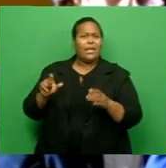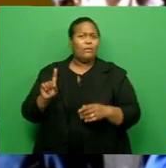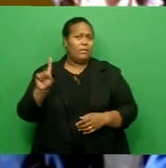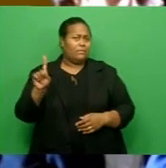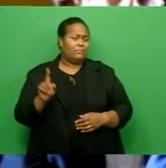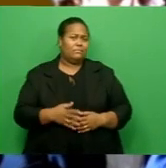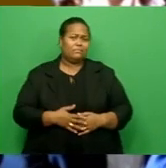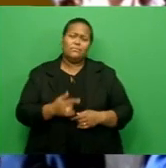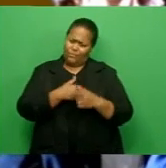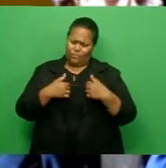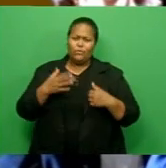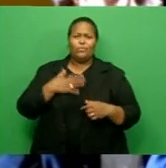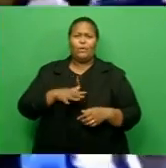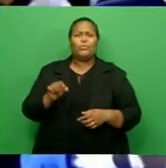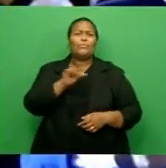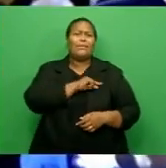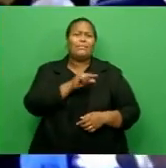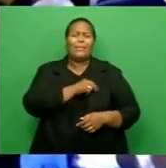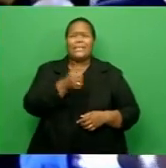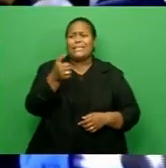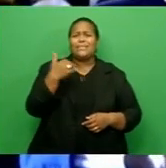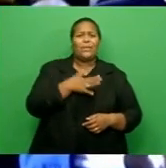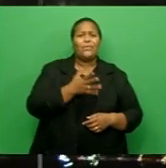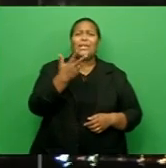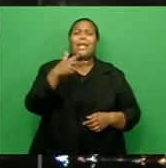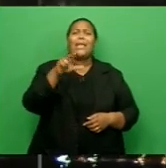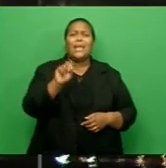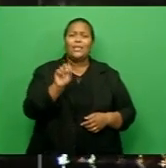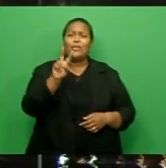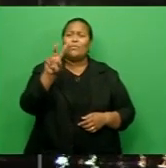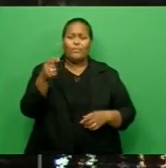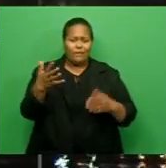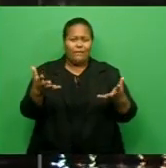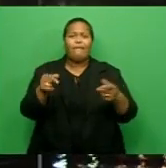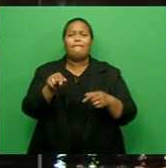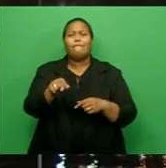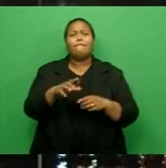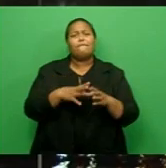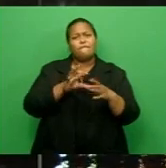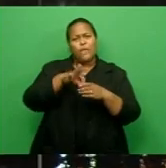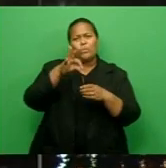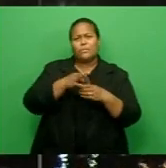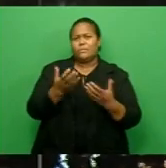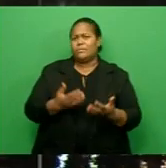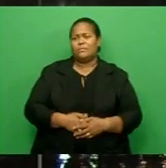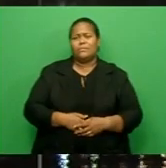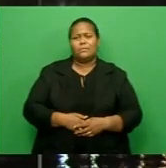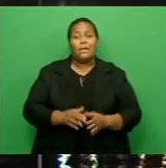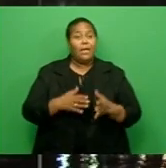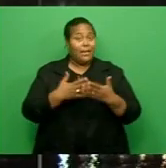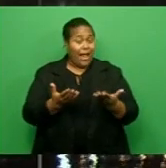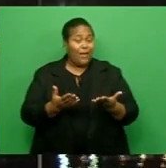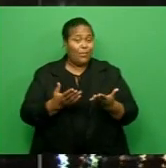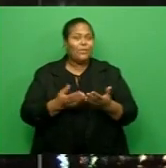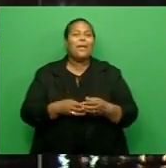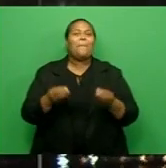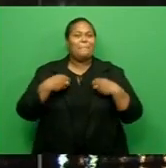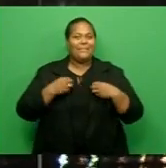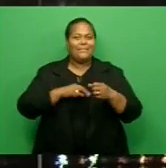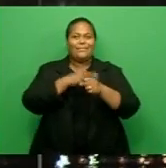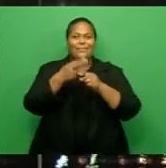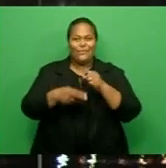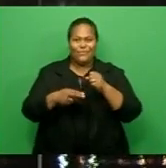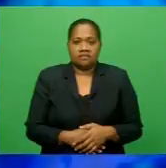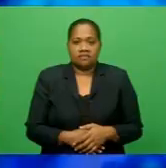to disqualify 682,000 votes. And Ampanisa joins us now with the latest in